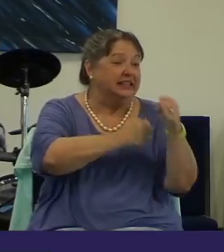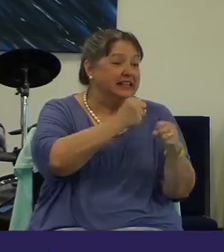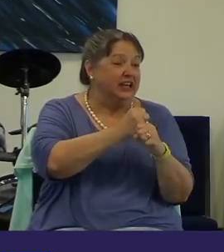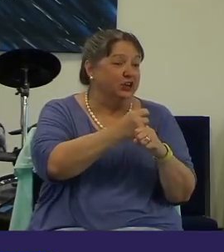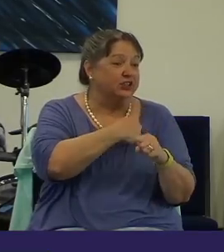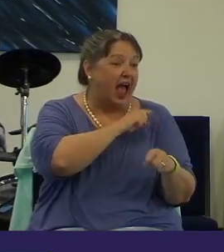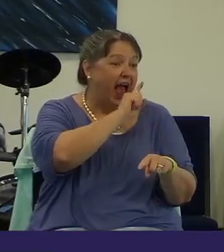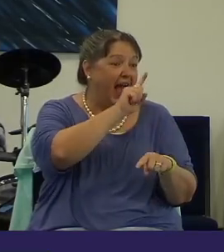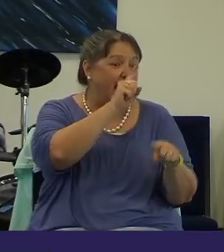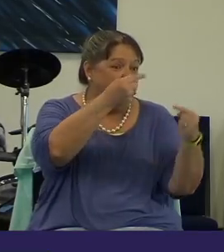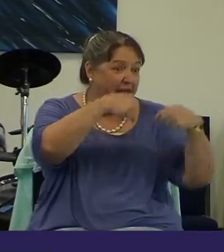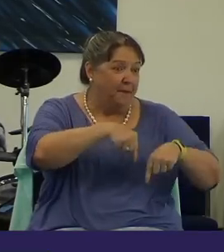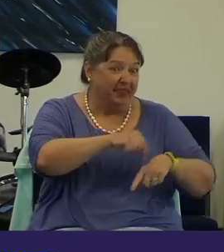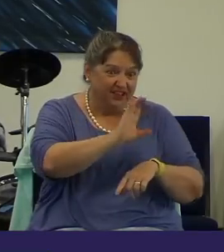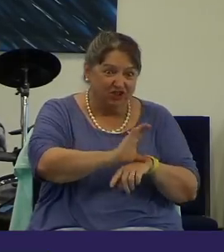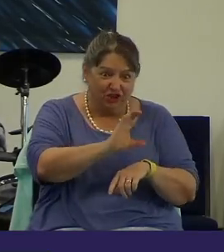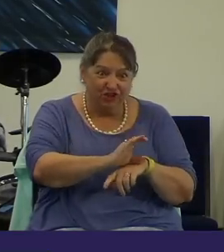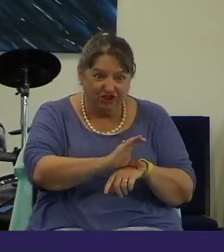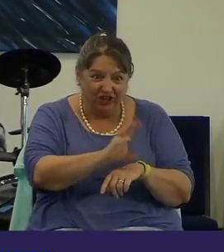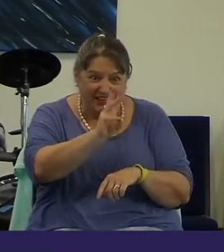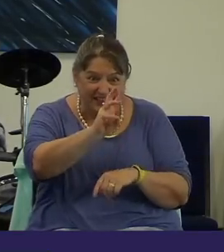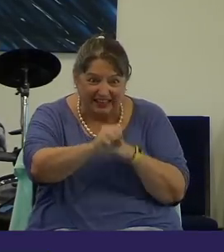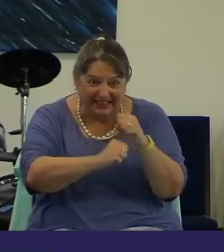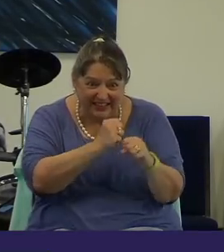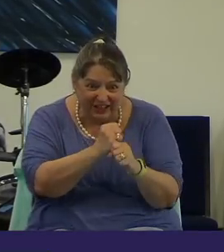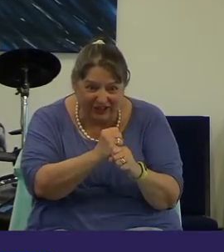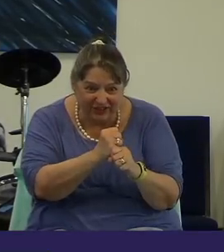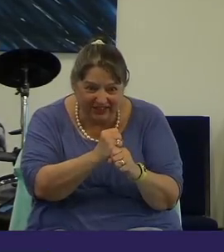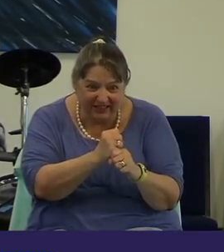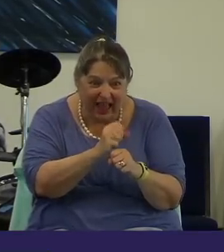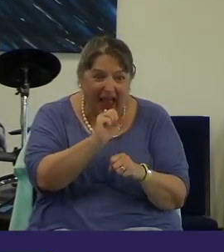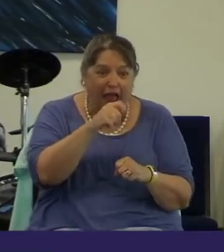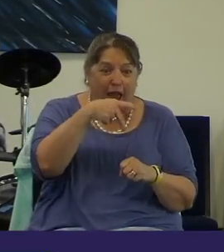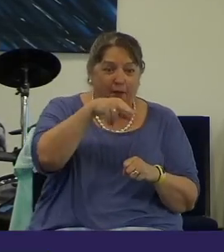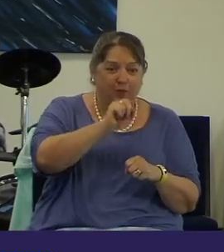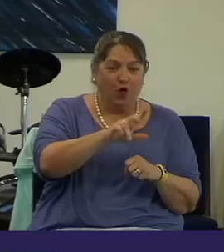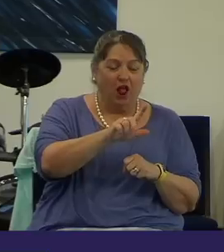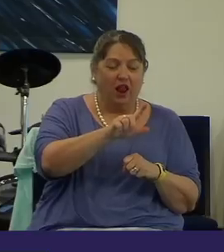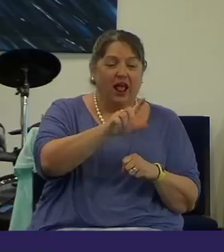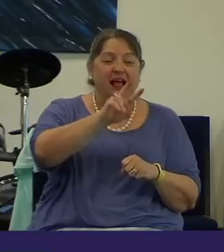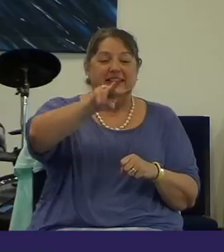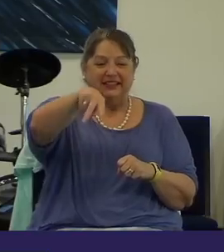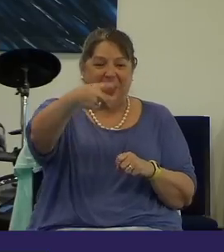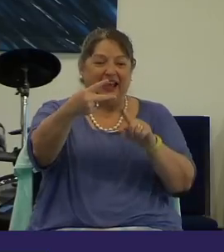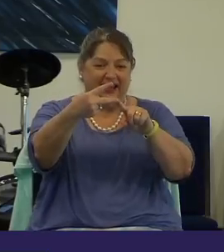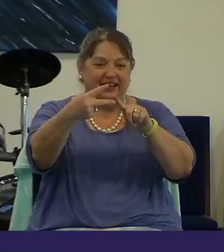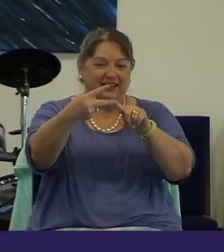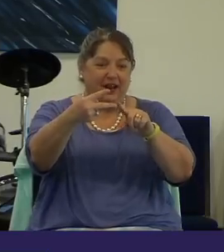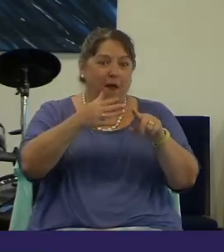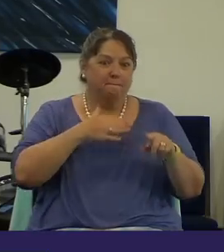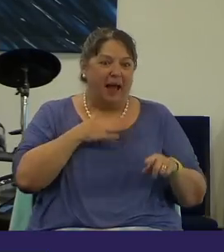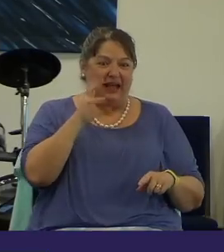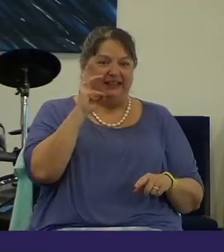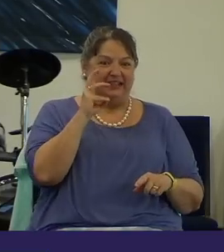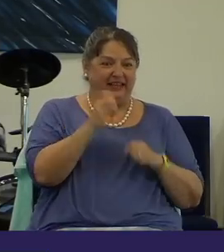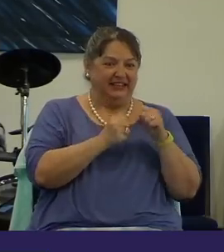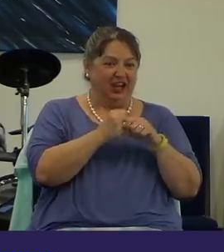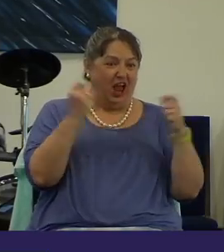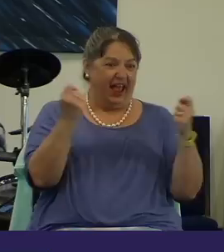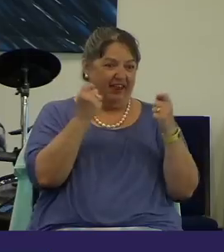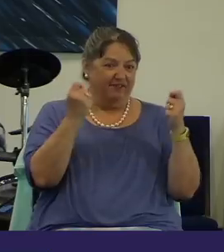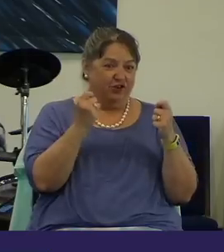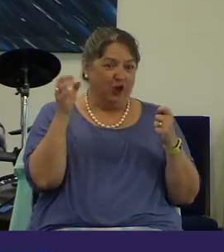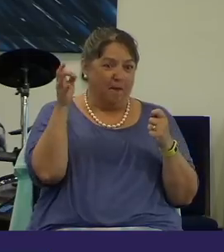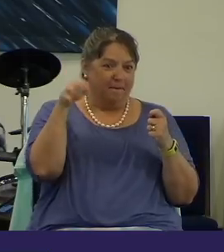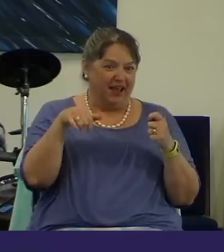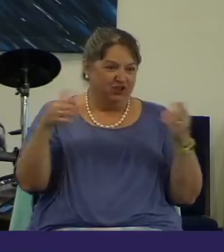went so fast, right? Wow. And I need to say this morning that you have been wonderful, church. Thank you, leaders